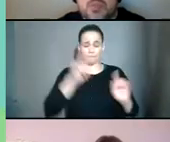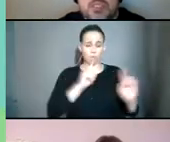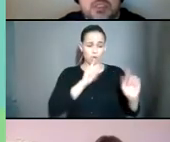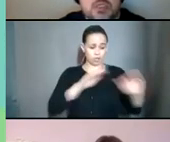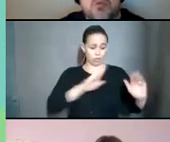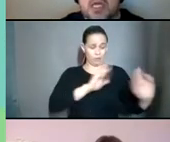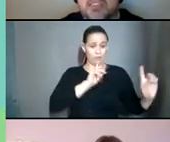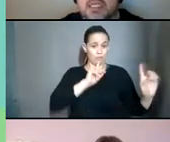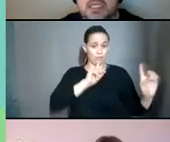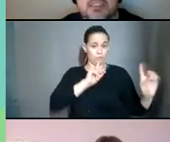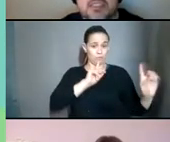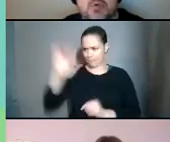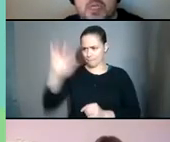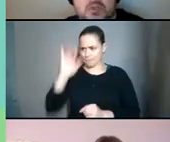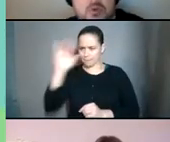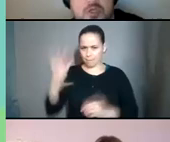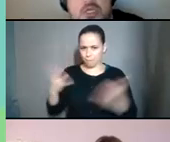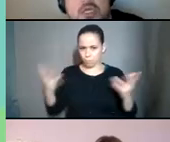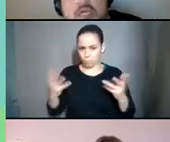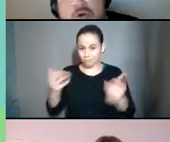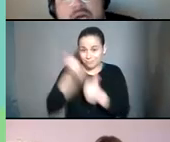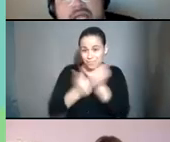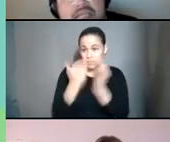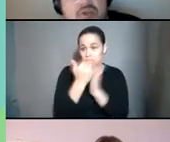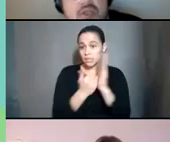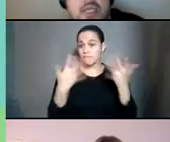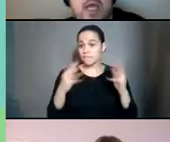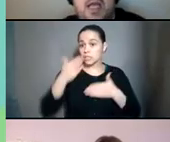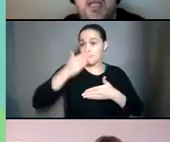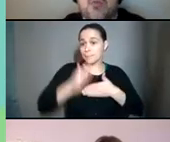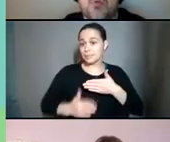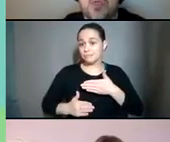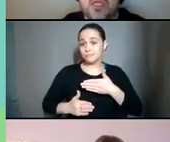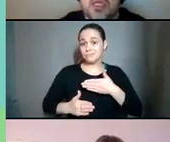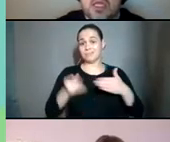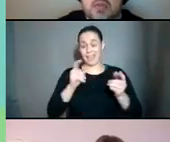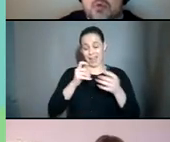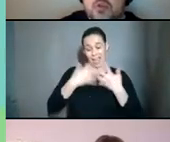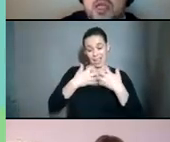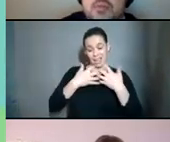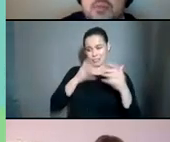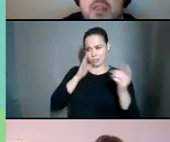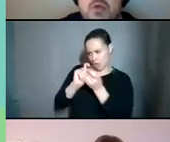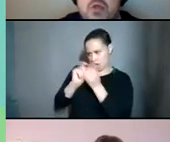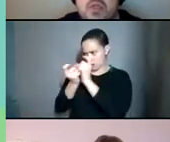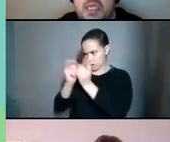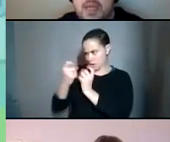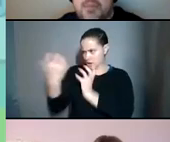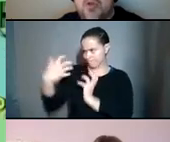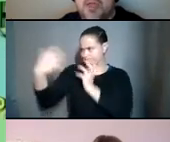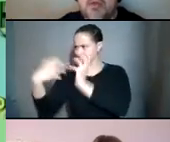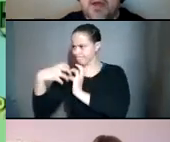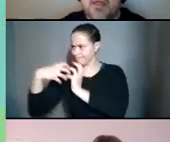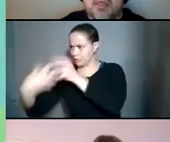mouse. With each lesson that a child completes, the adaptive engine is individualizing what the student sees next in their learning